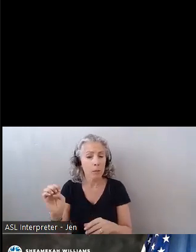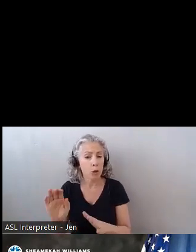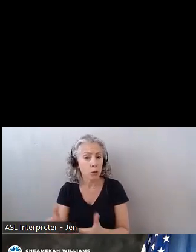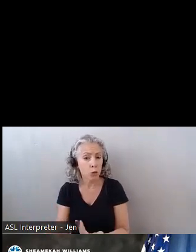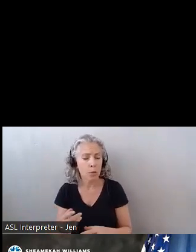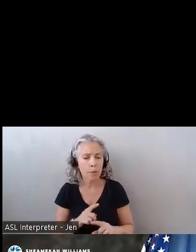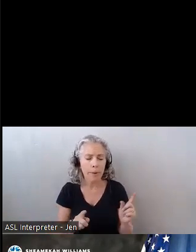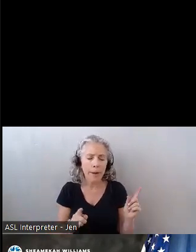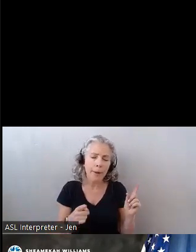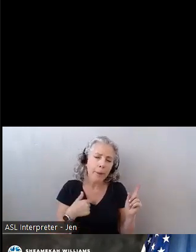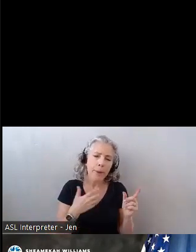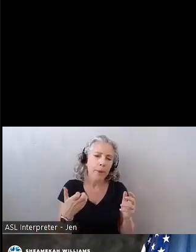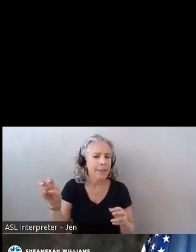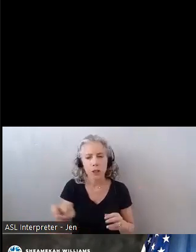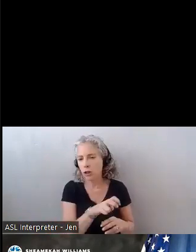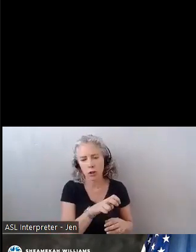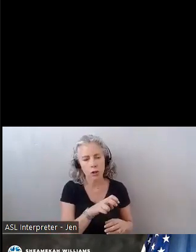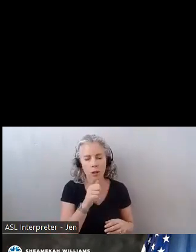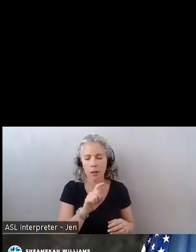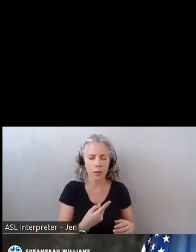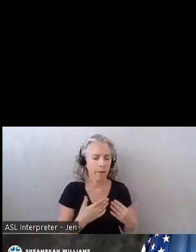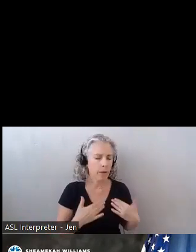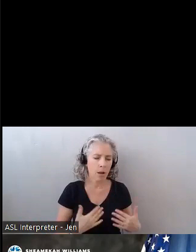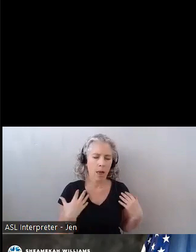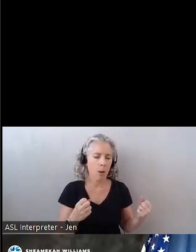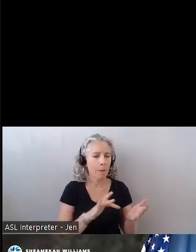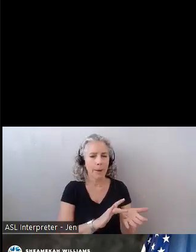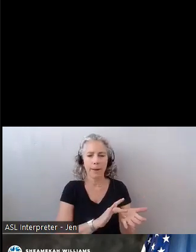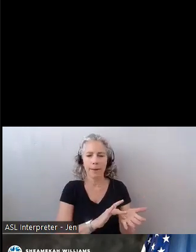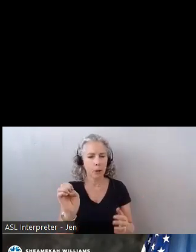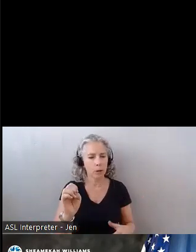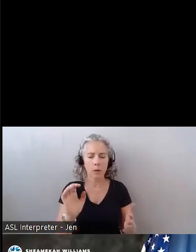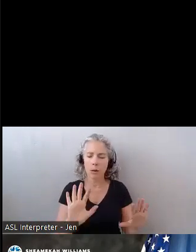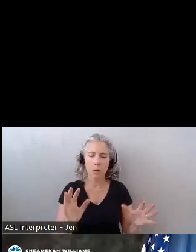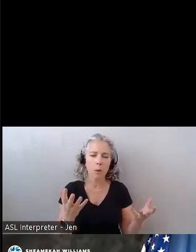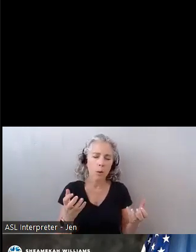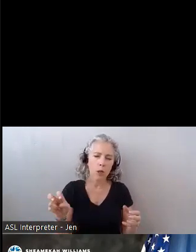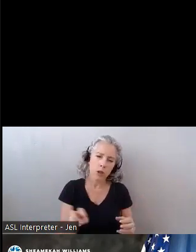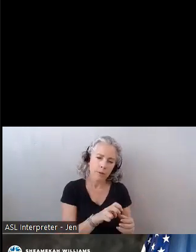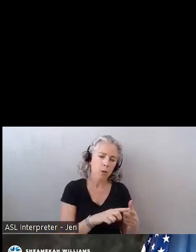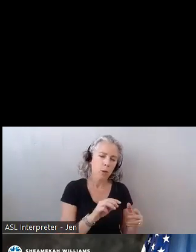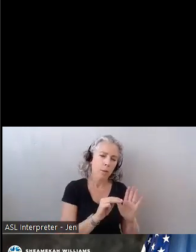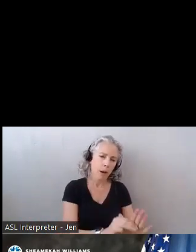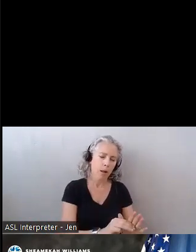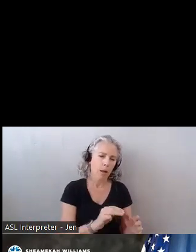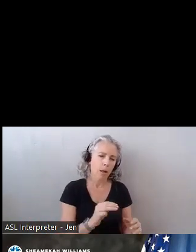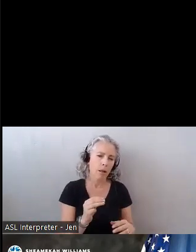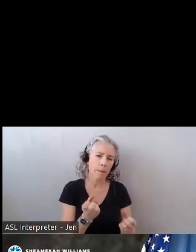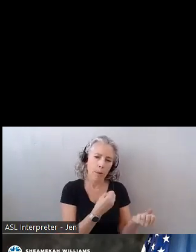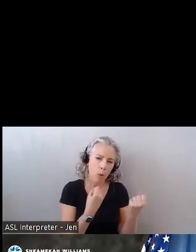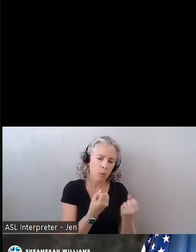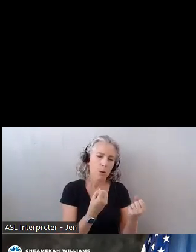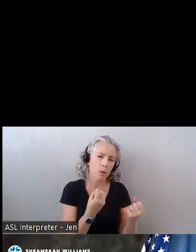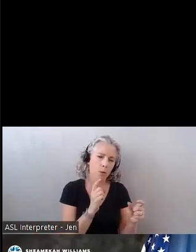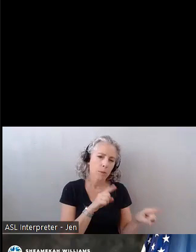we want to do is shift to not just the physical health or a medical emergency room. We want to shift to a model of mobile response and stabilization